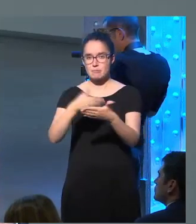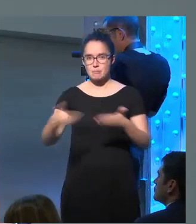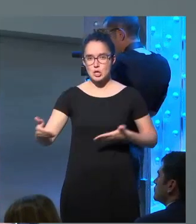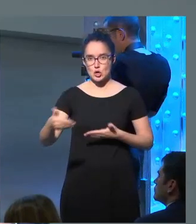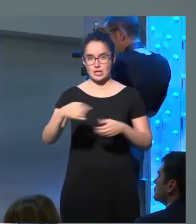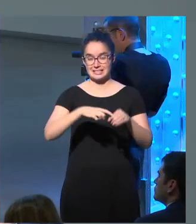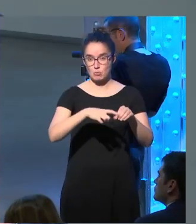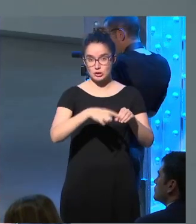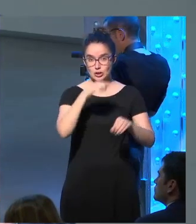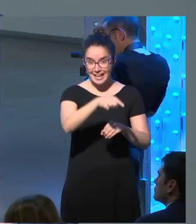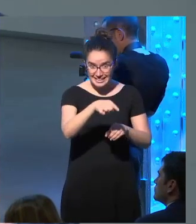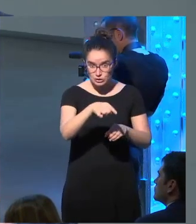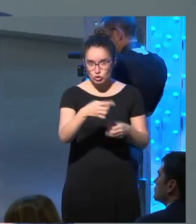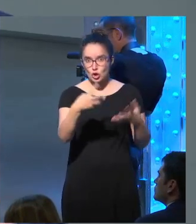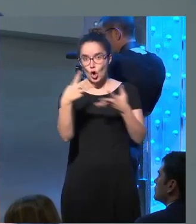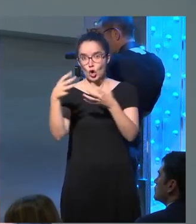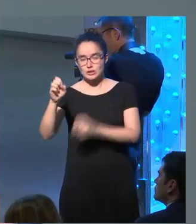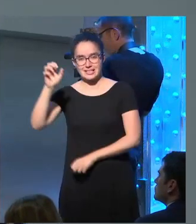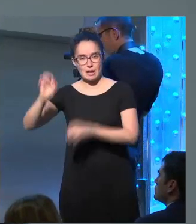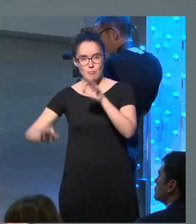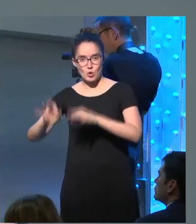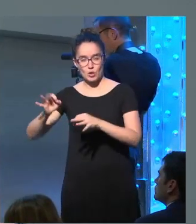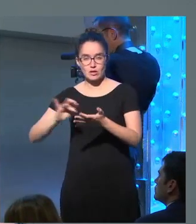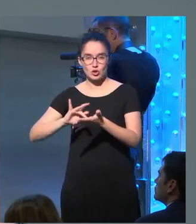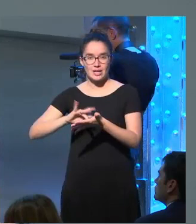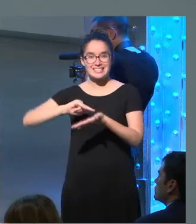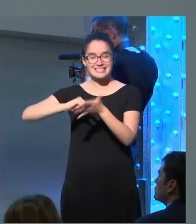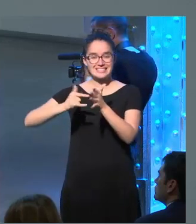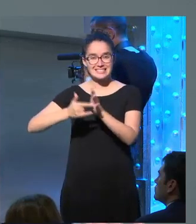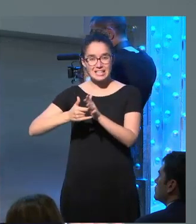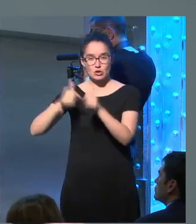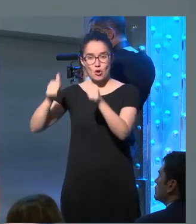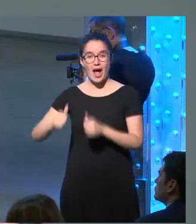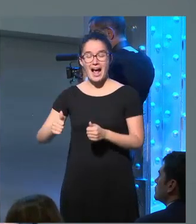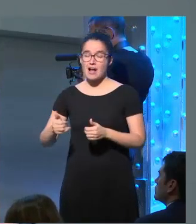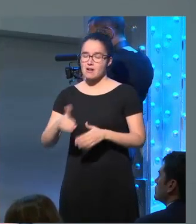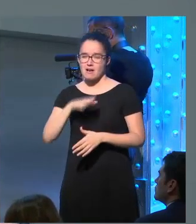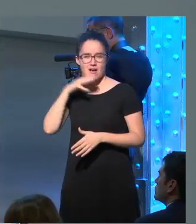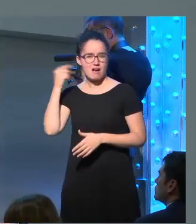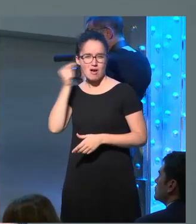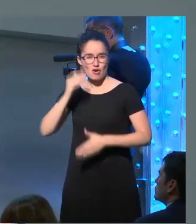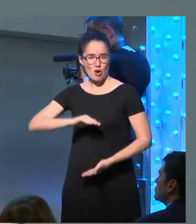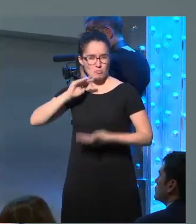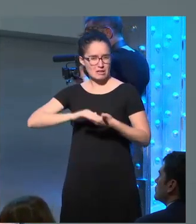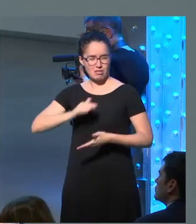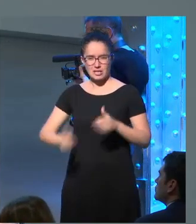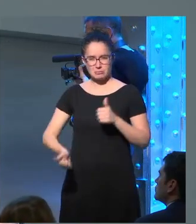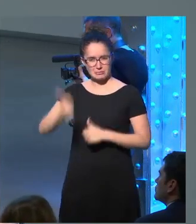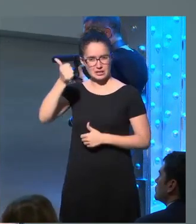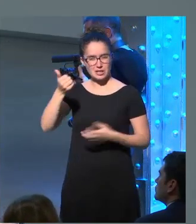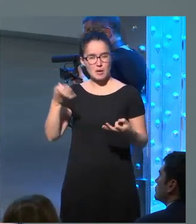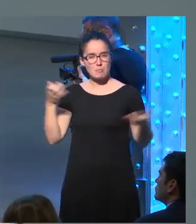that will create 2.6 million jobs. 80% of those will be technical, qualified, high competency